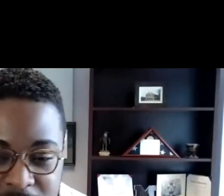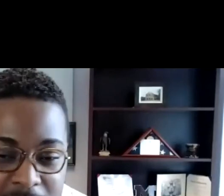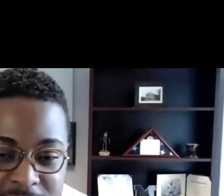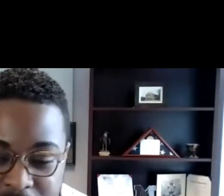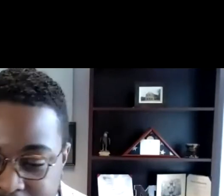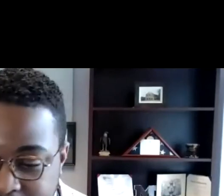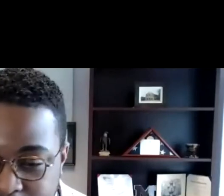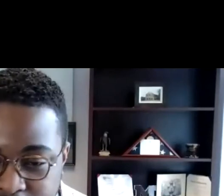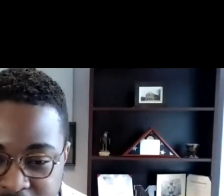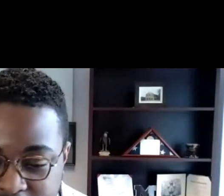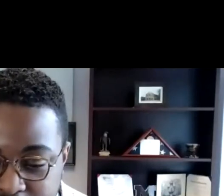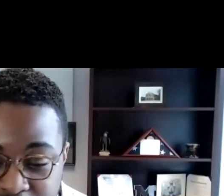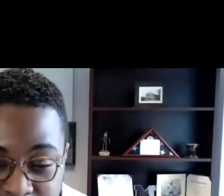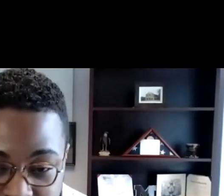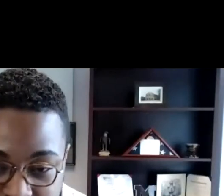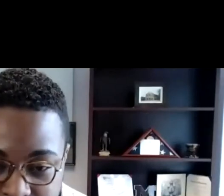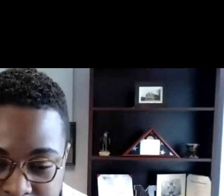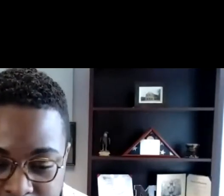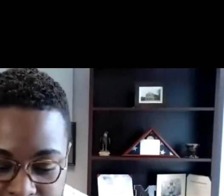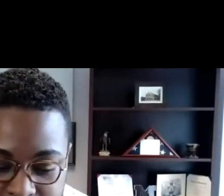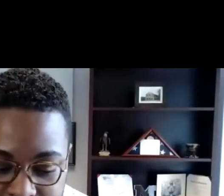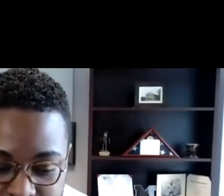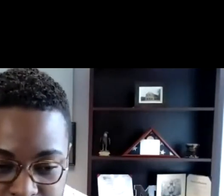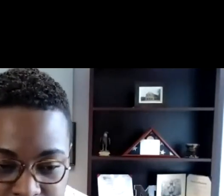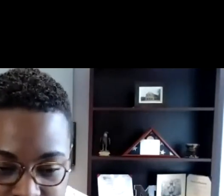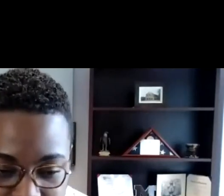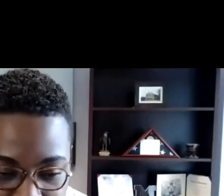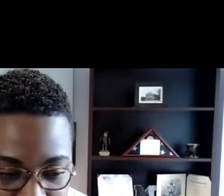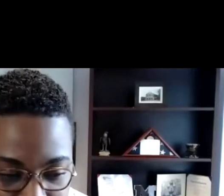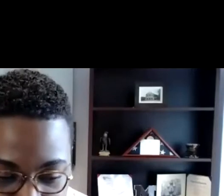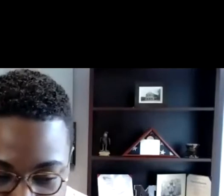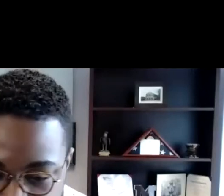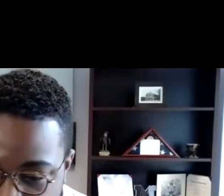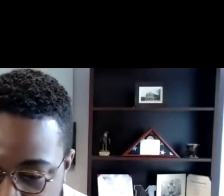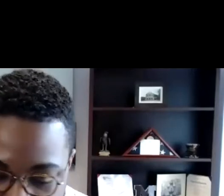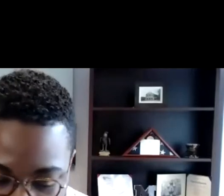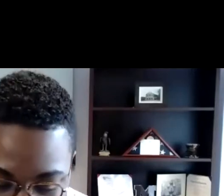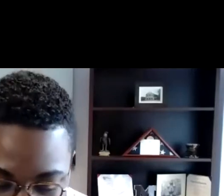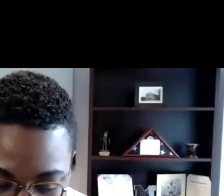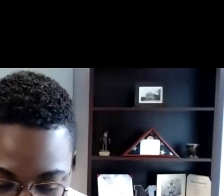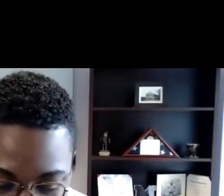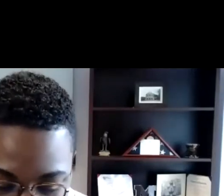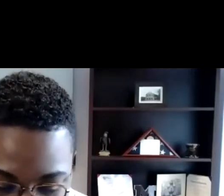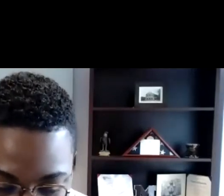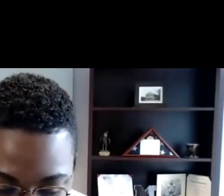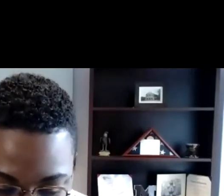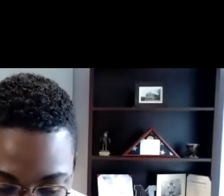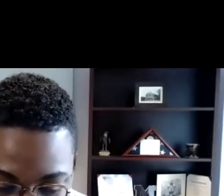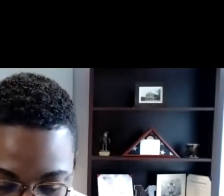some slides that I consider a suggestion, really. And then we will take it from there. So let me pull these